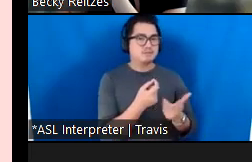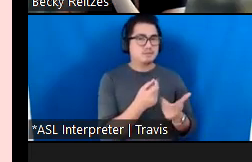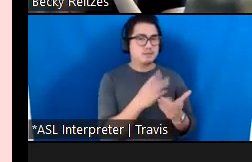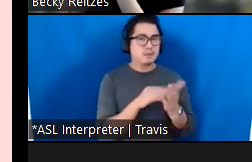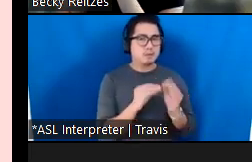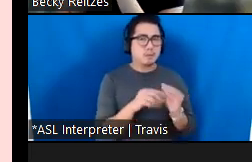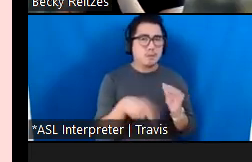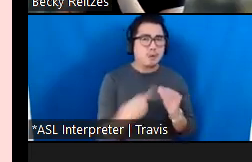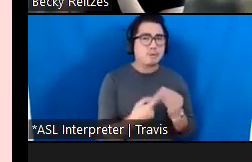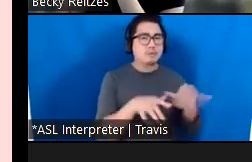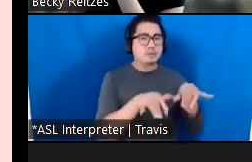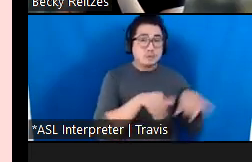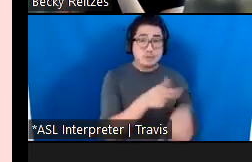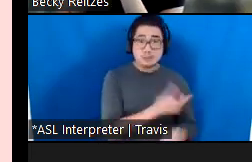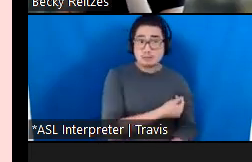Okay.